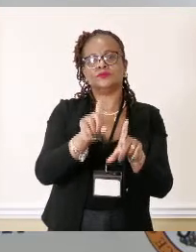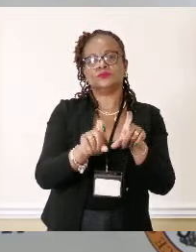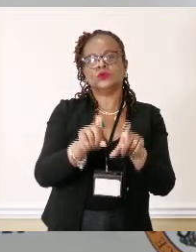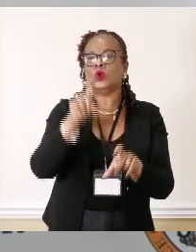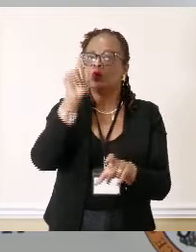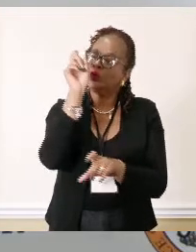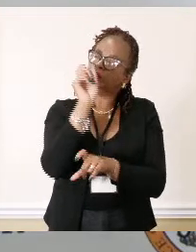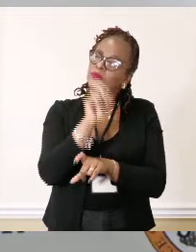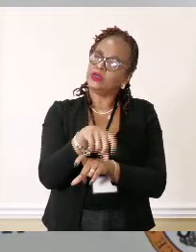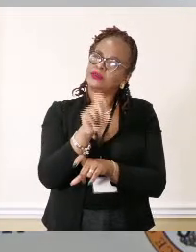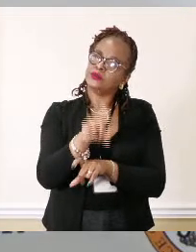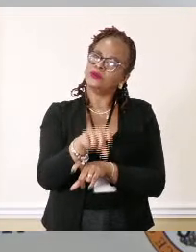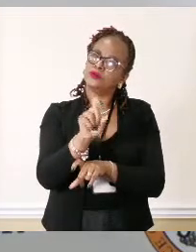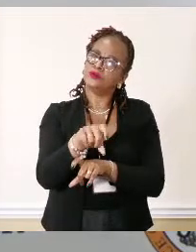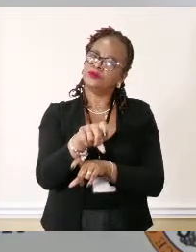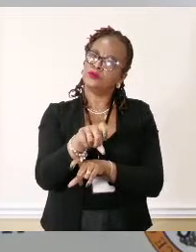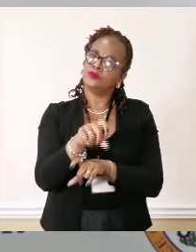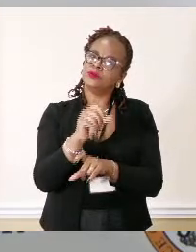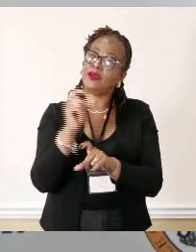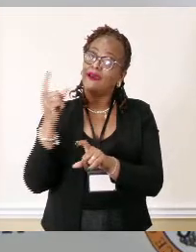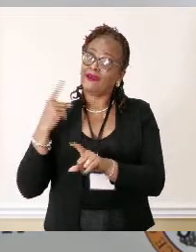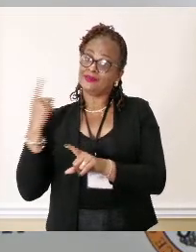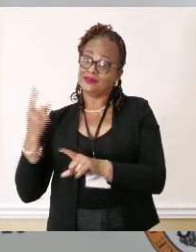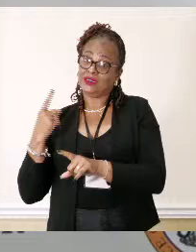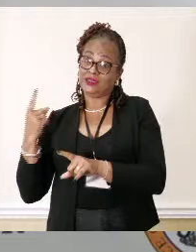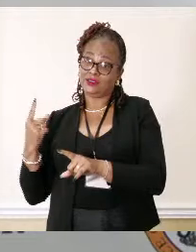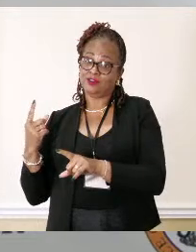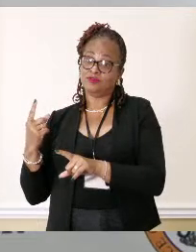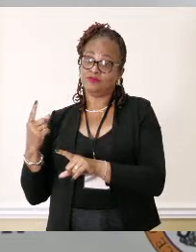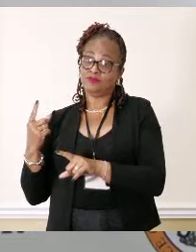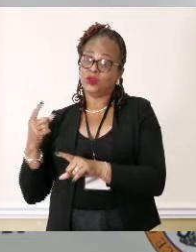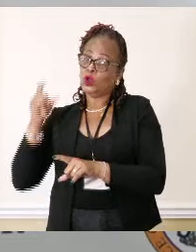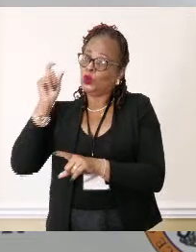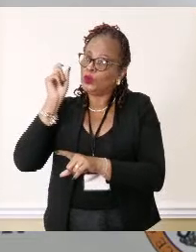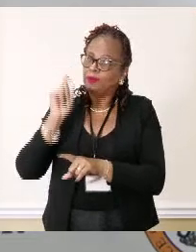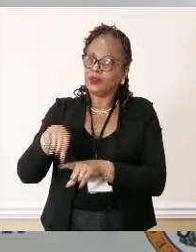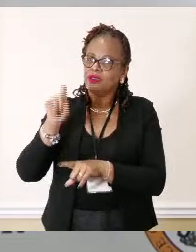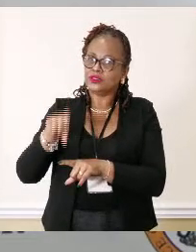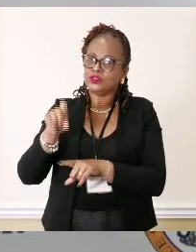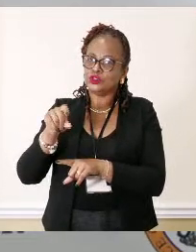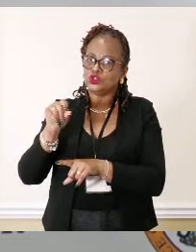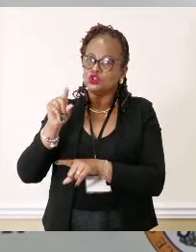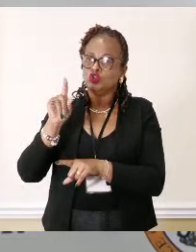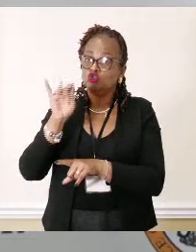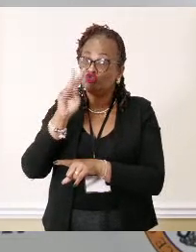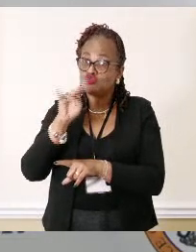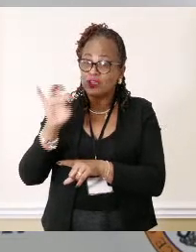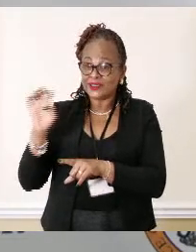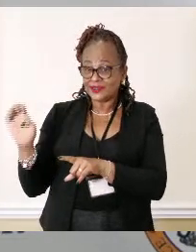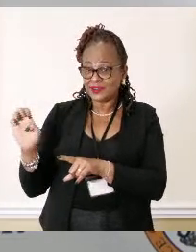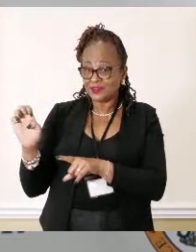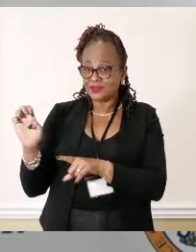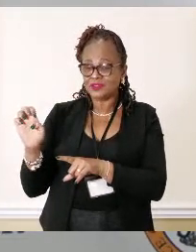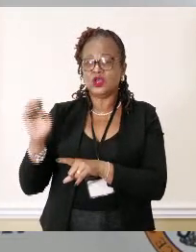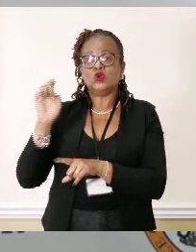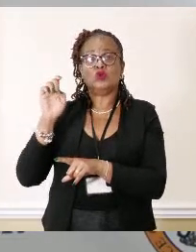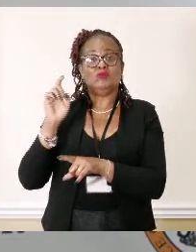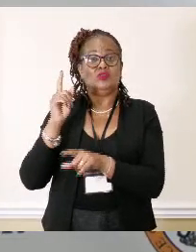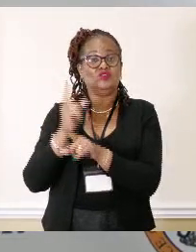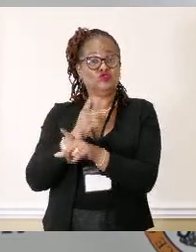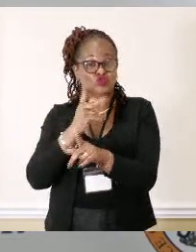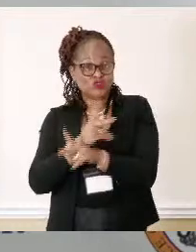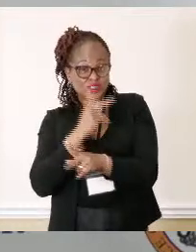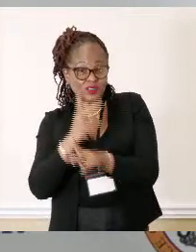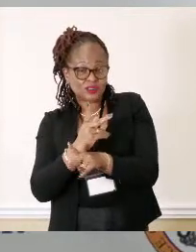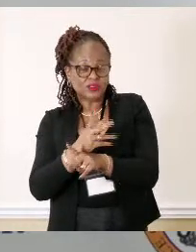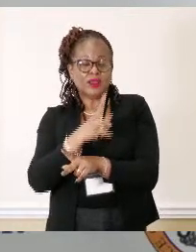we must isolate, we must trace, we must treat,